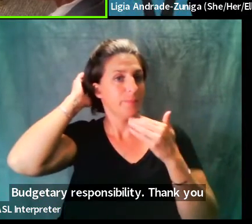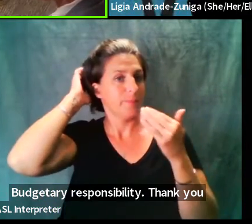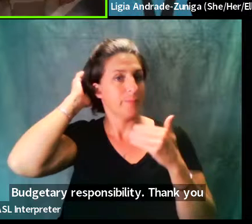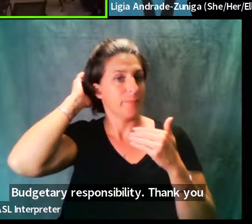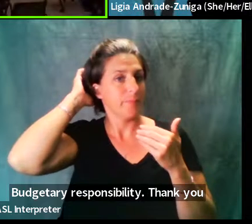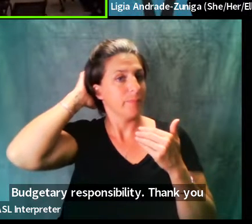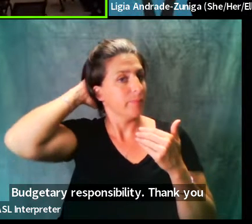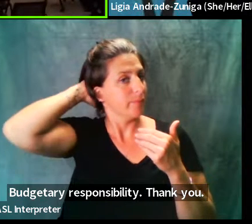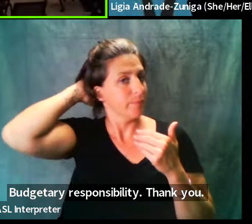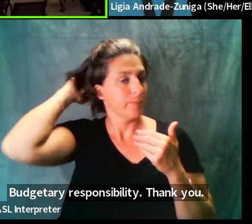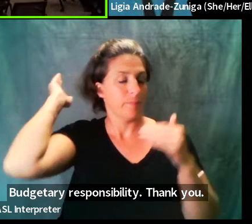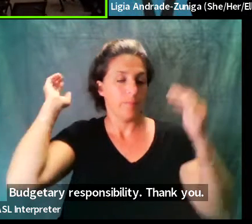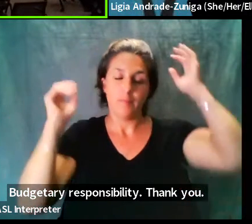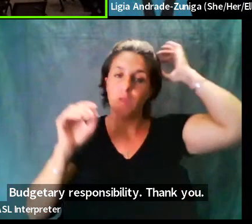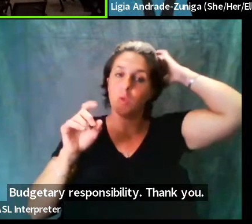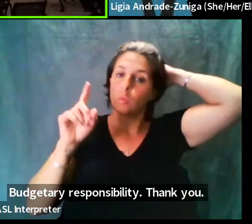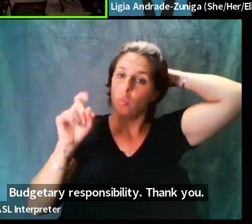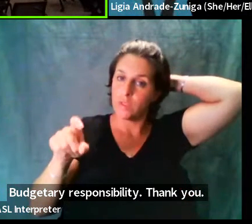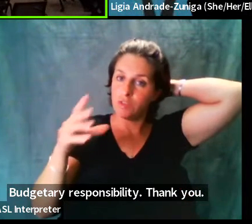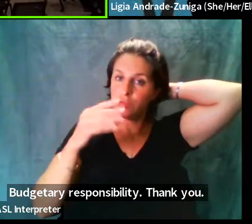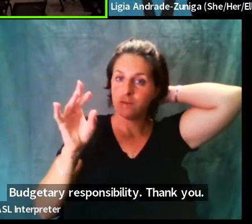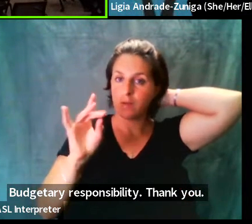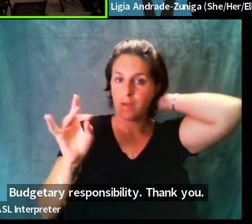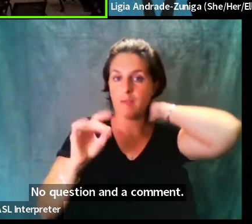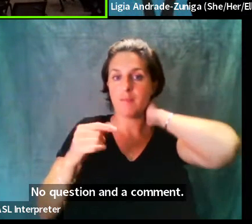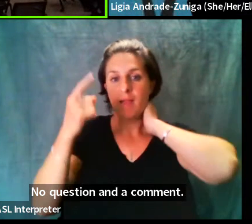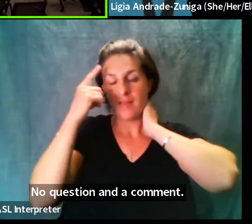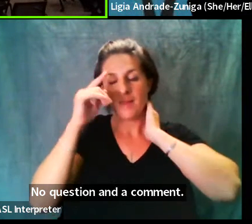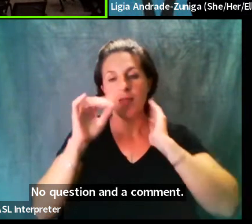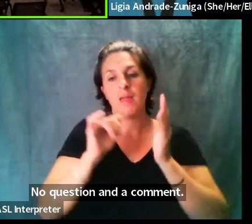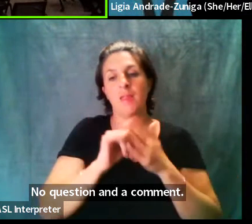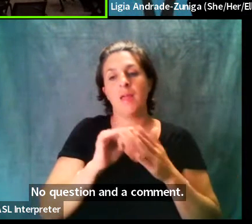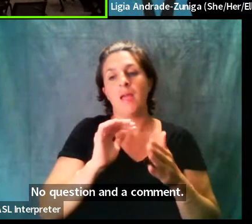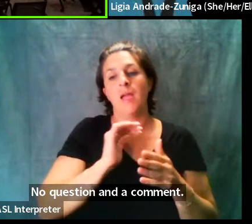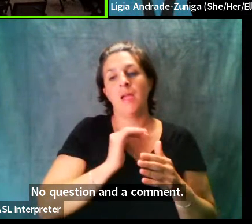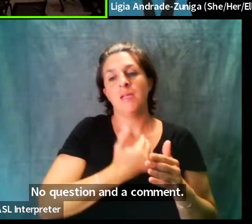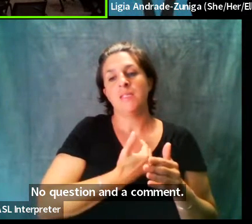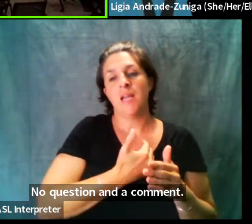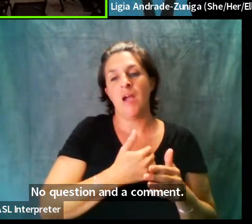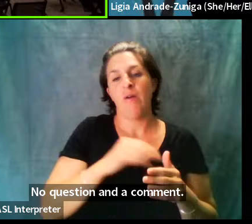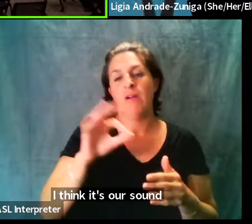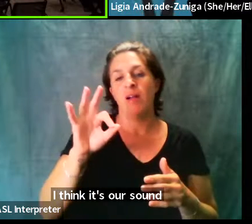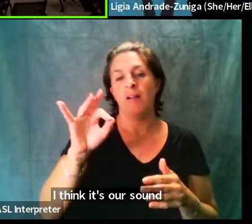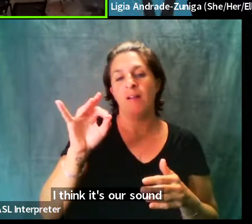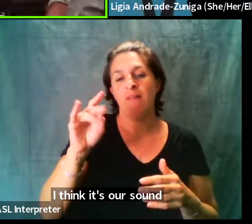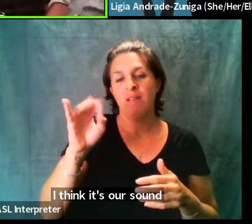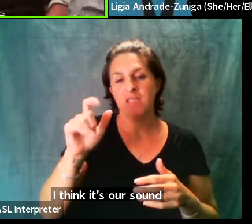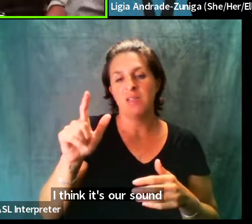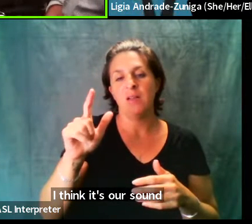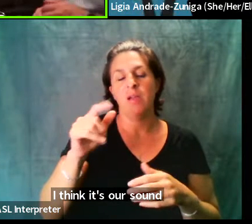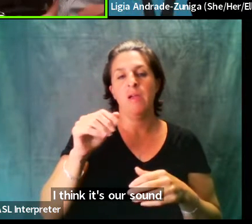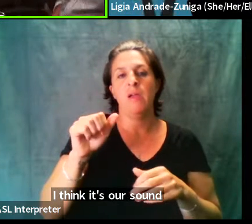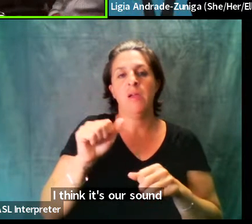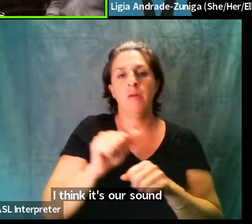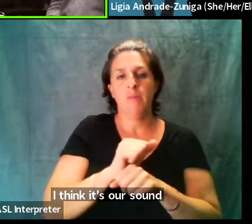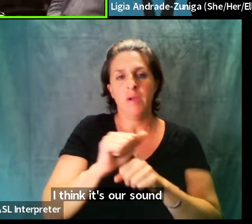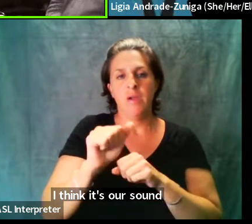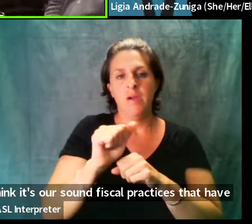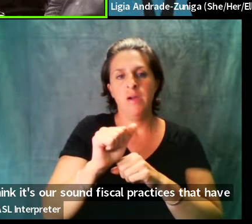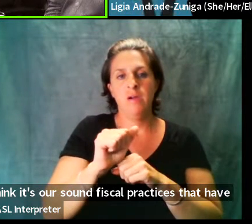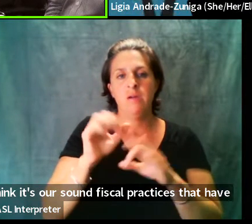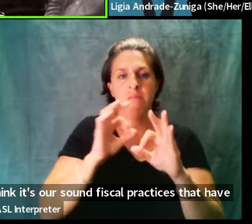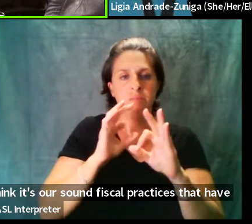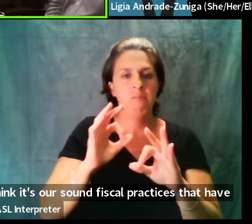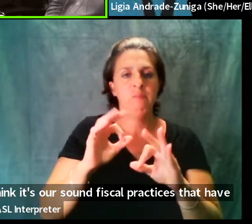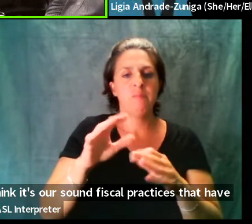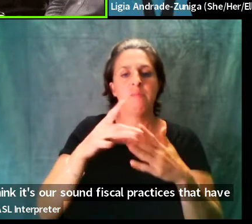A question and a comment. I think it's our sound fiscal practices that have guided us